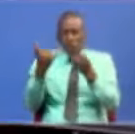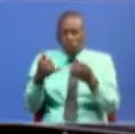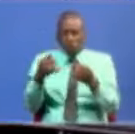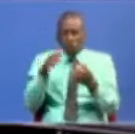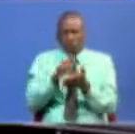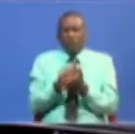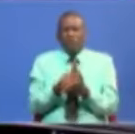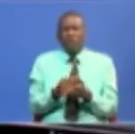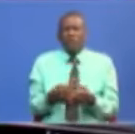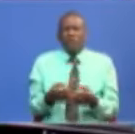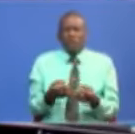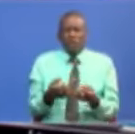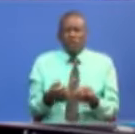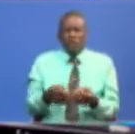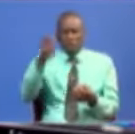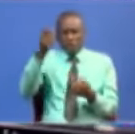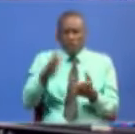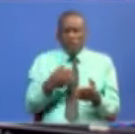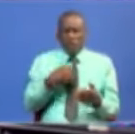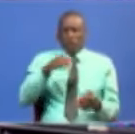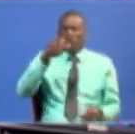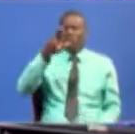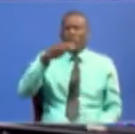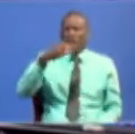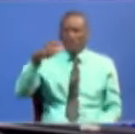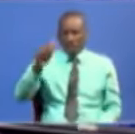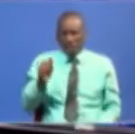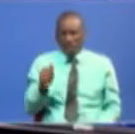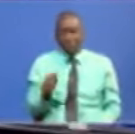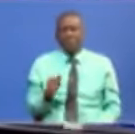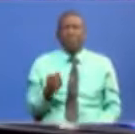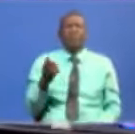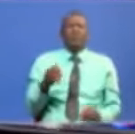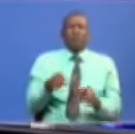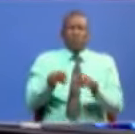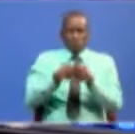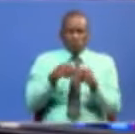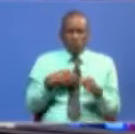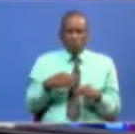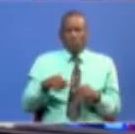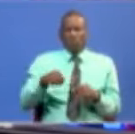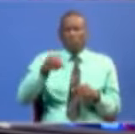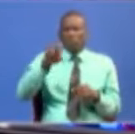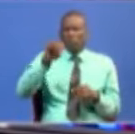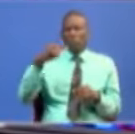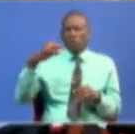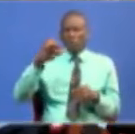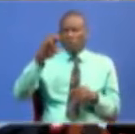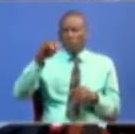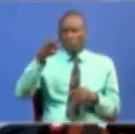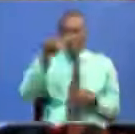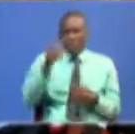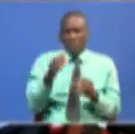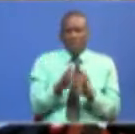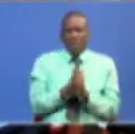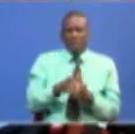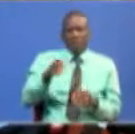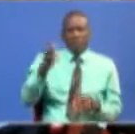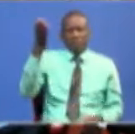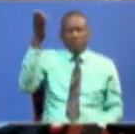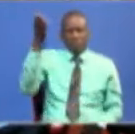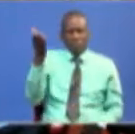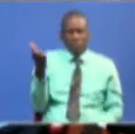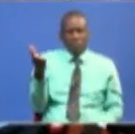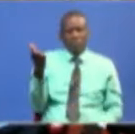the reconstituted bench has Jairus Ngaah, who is the presiding judge. We also have Lawrence Mugambi, Patricia Nyaundi,